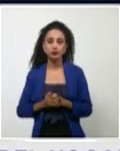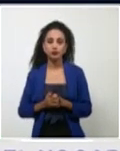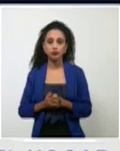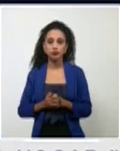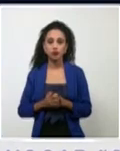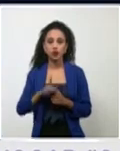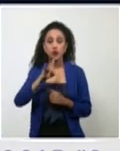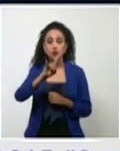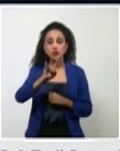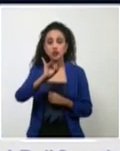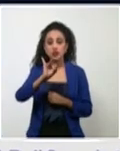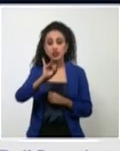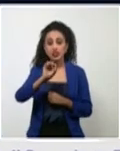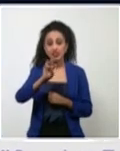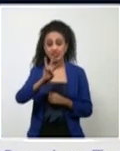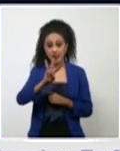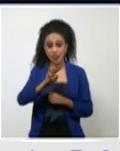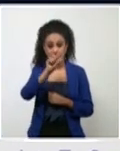973 of the